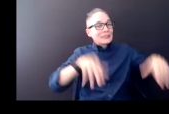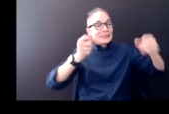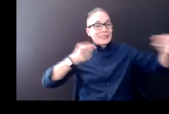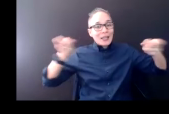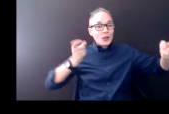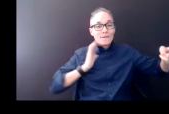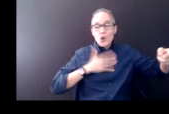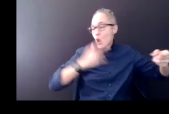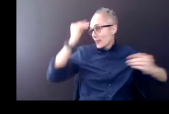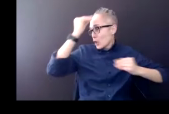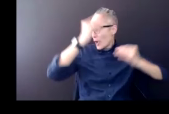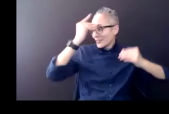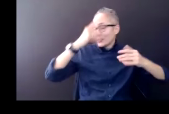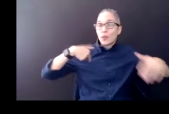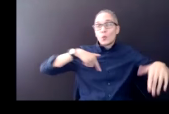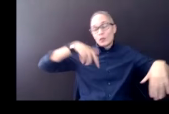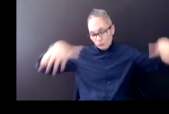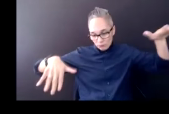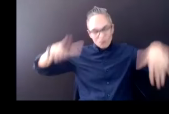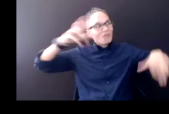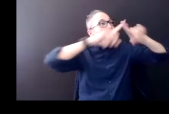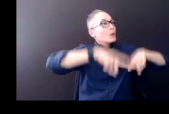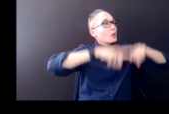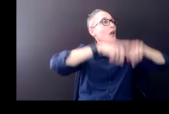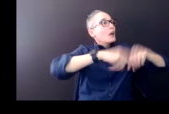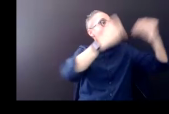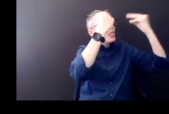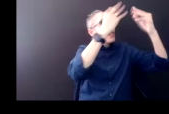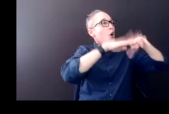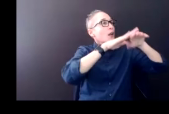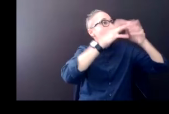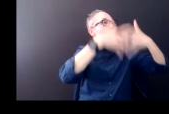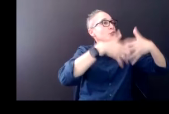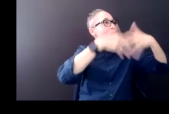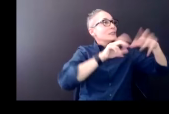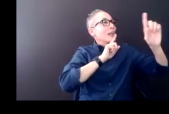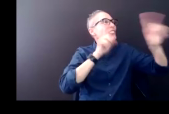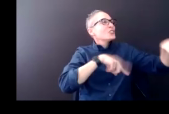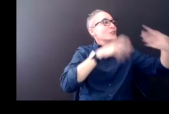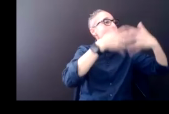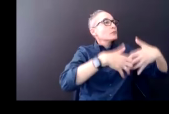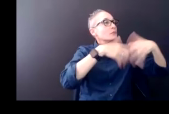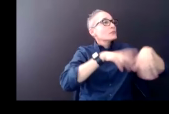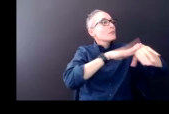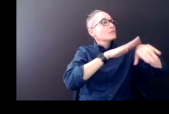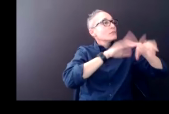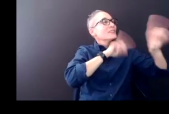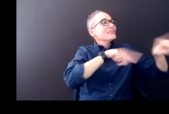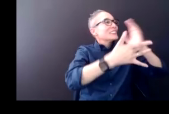we're going to be narrow, in our thinking, and we're just going to just focus on, you know, um, relying on these